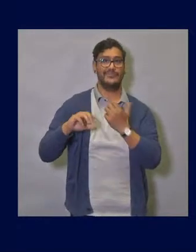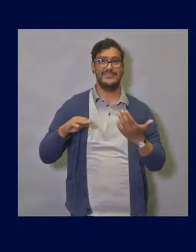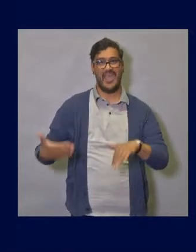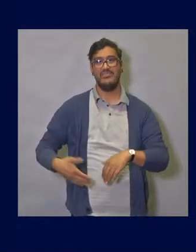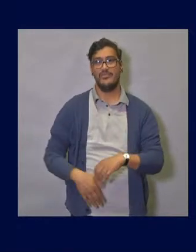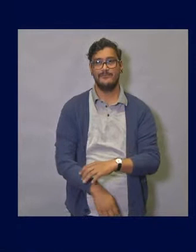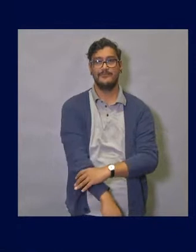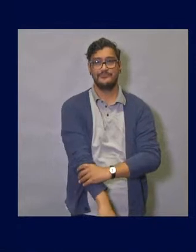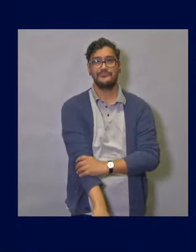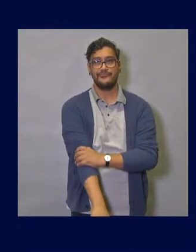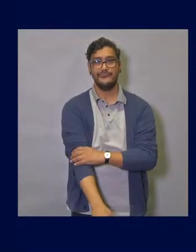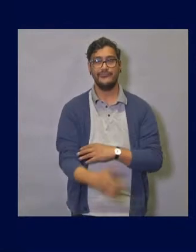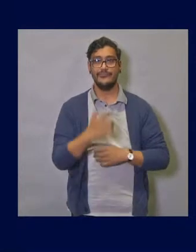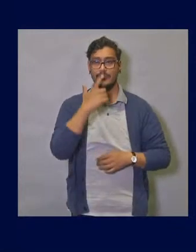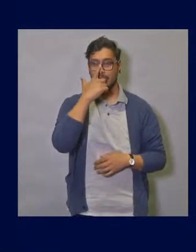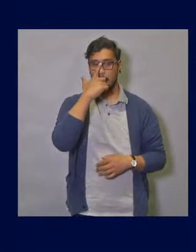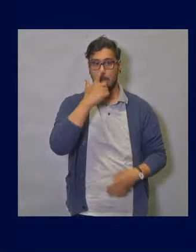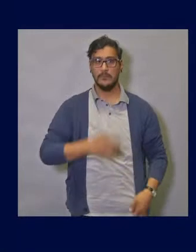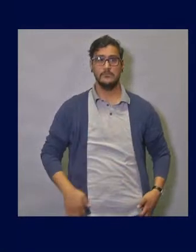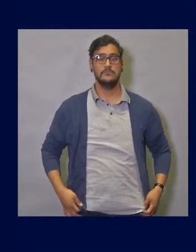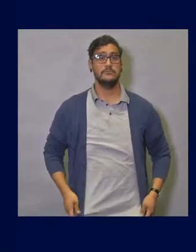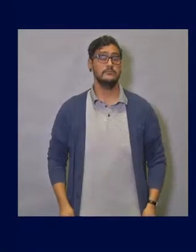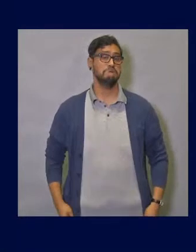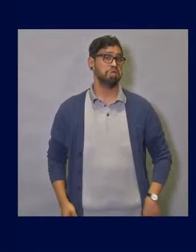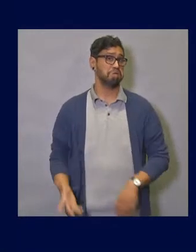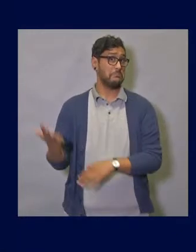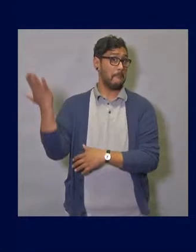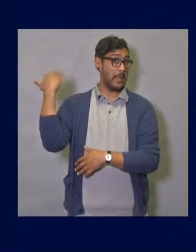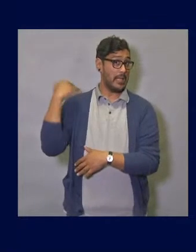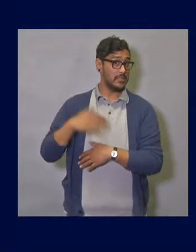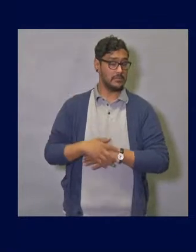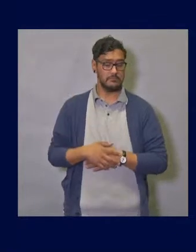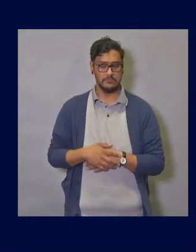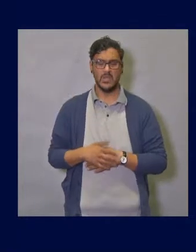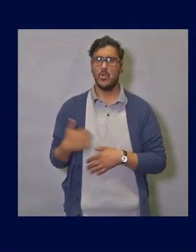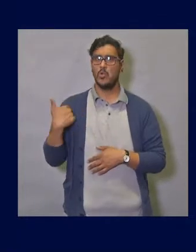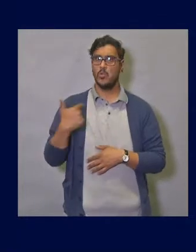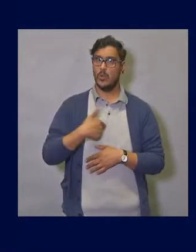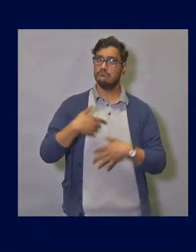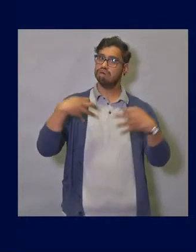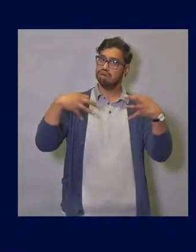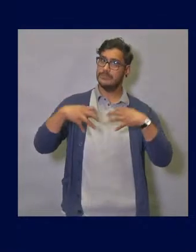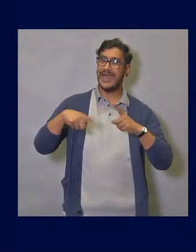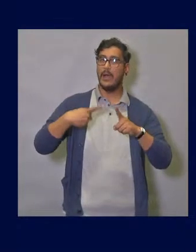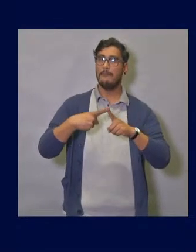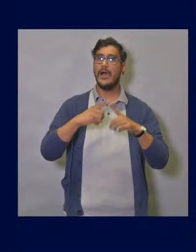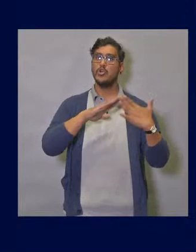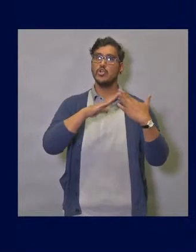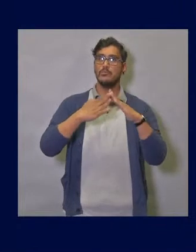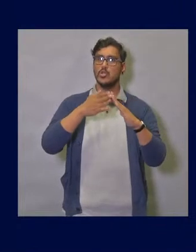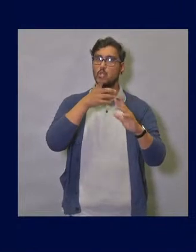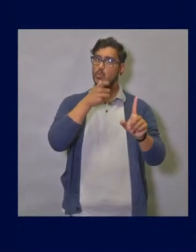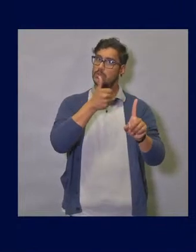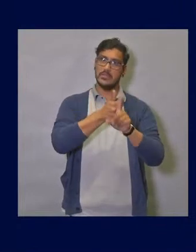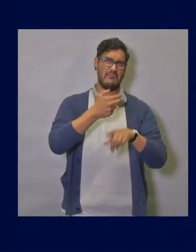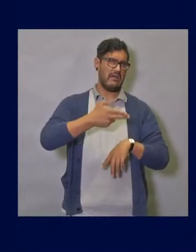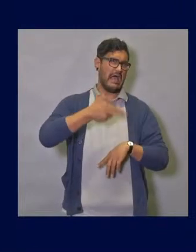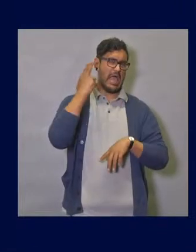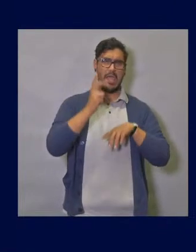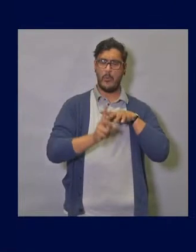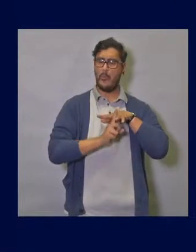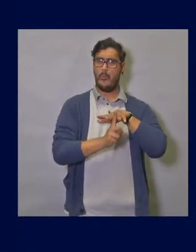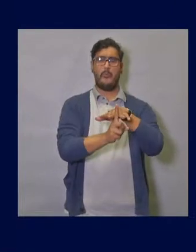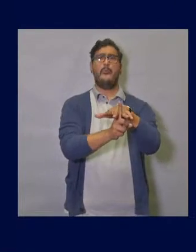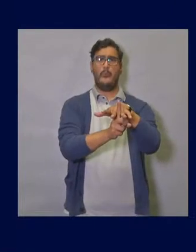slide. In the past, we've presented on communities that had the highest case rates. And we've